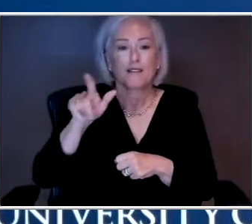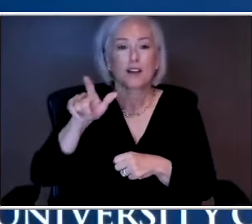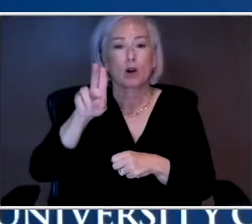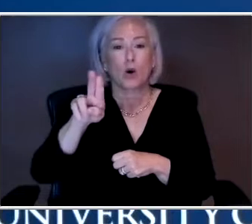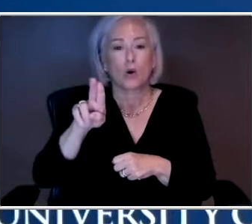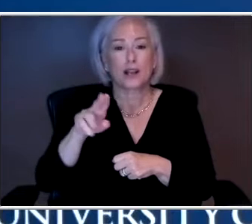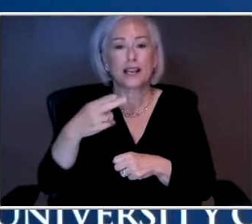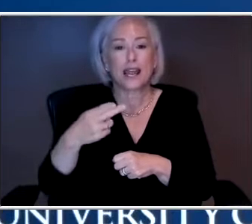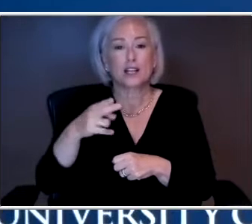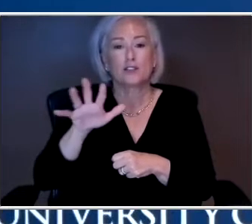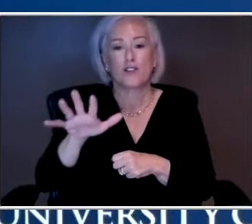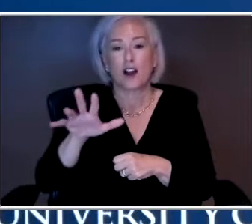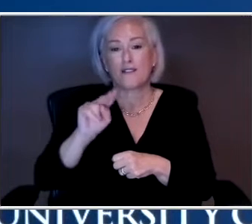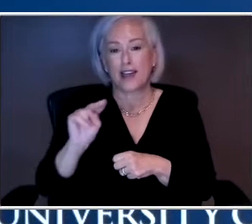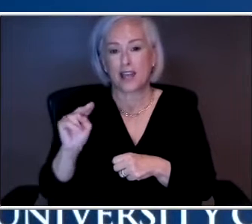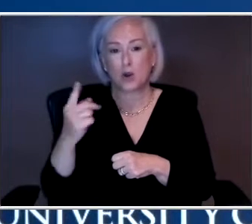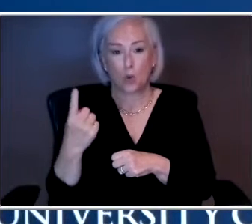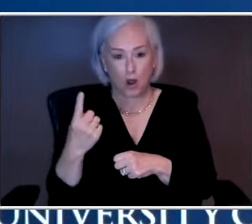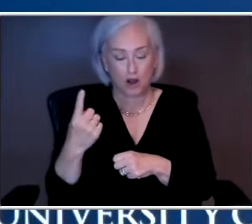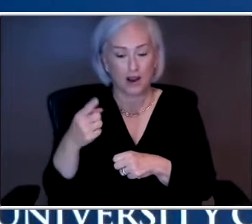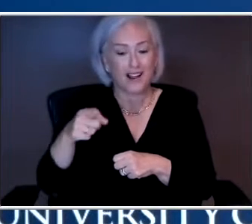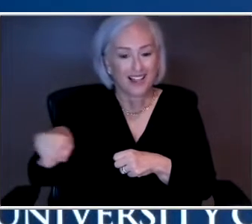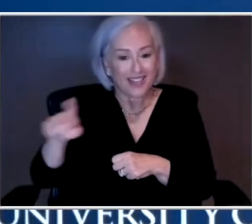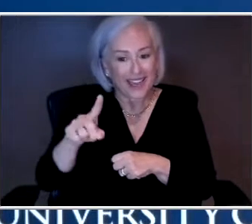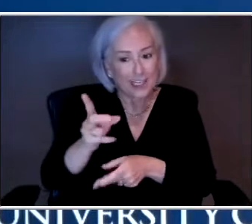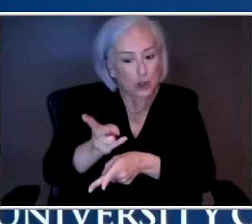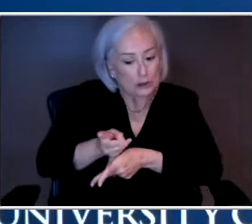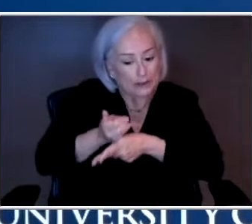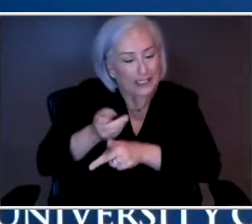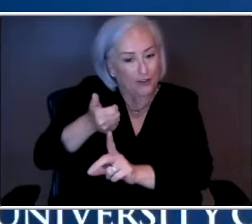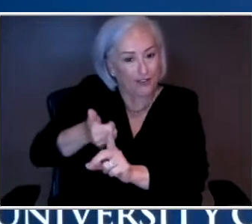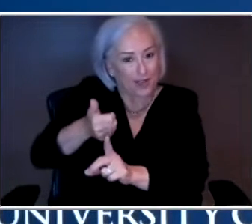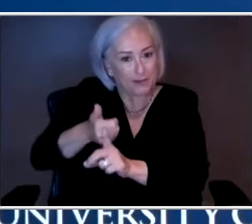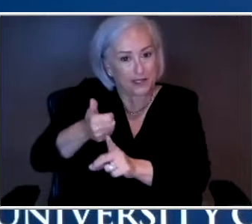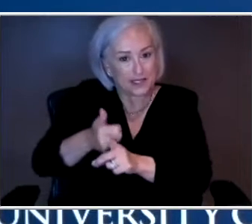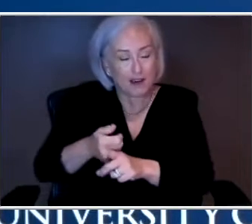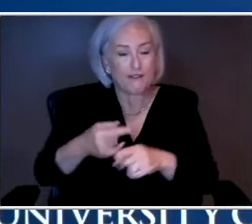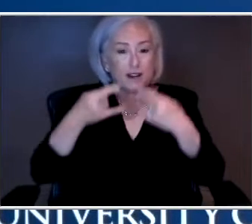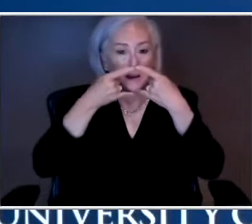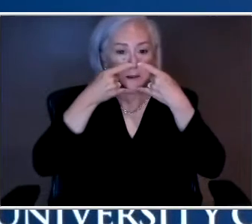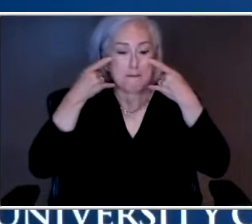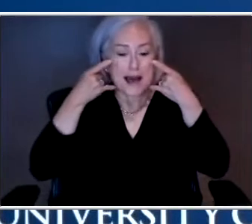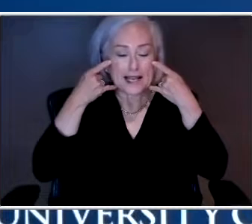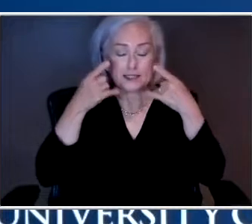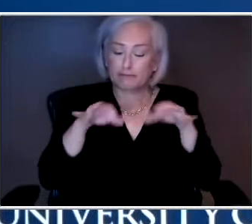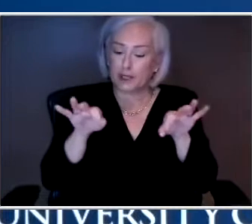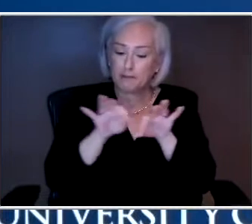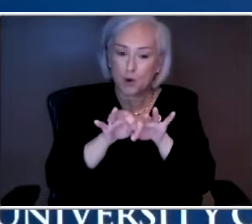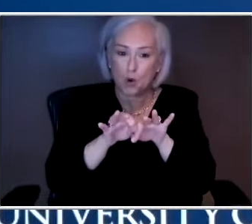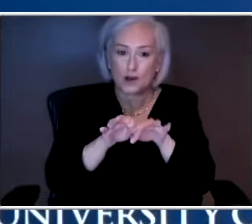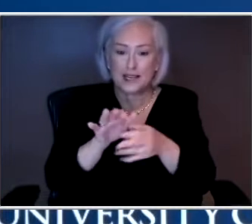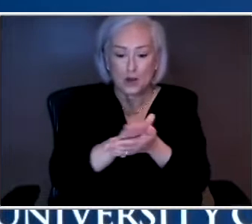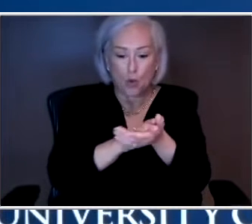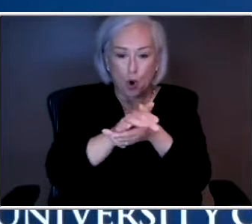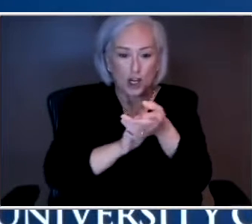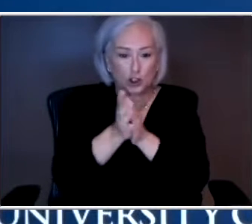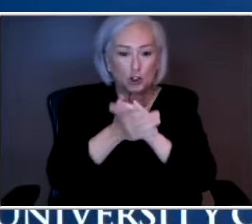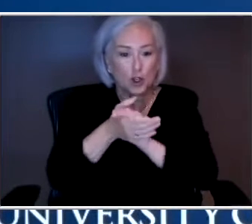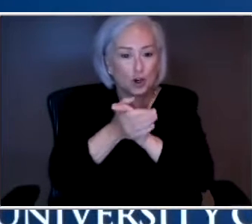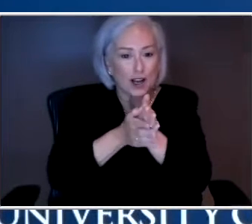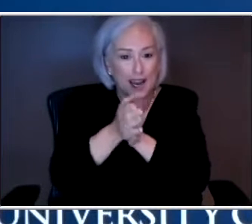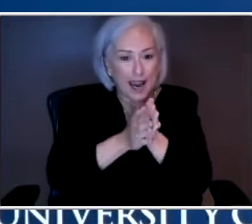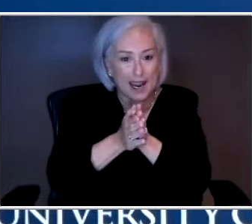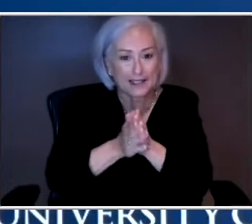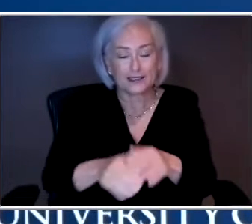they really need to be taking precautions as well. Wearing a mask is important, adequate hand hygiene, don't eat and drink around where